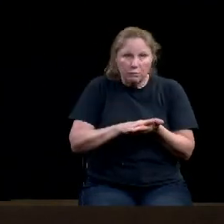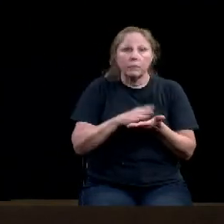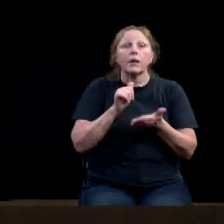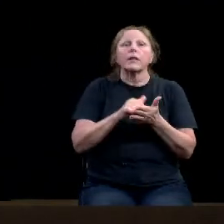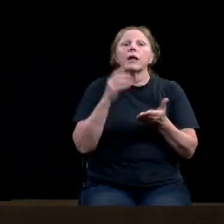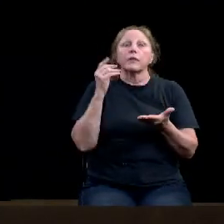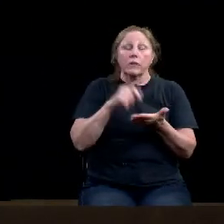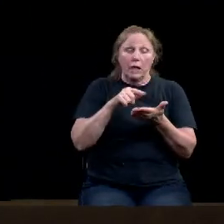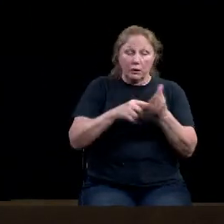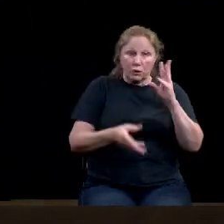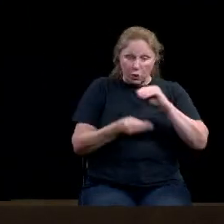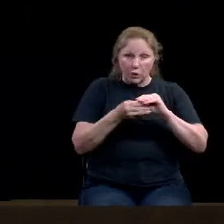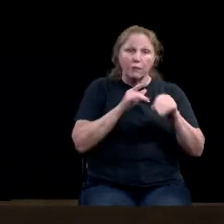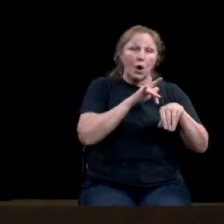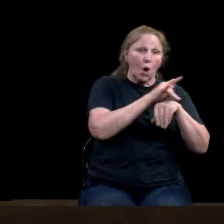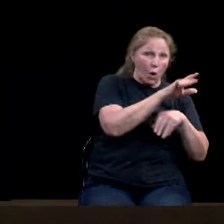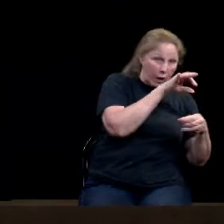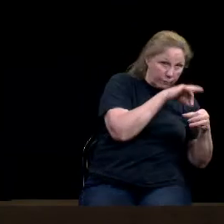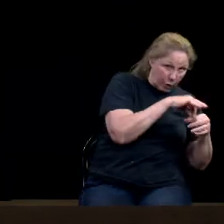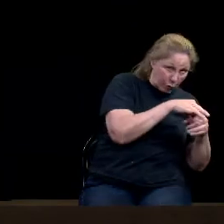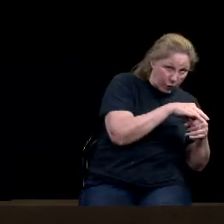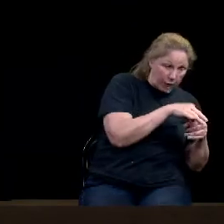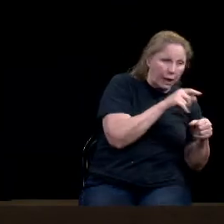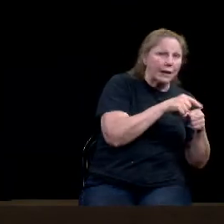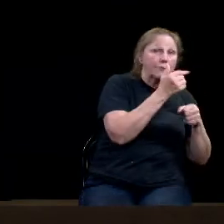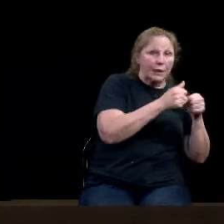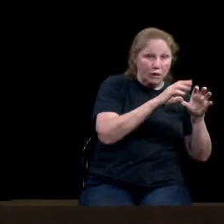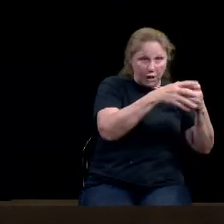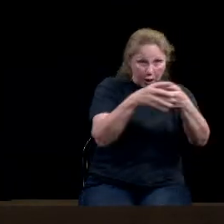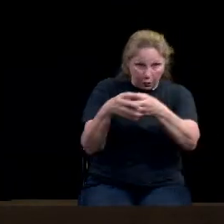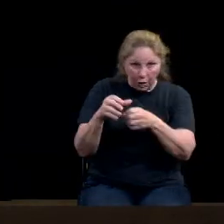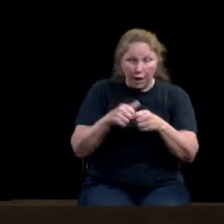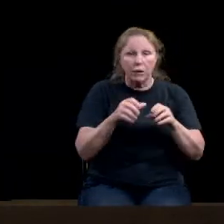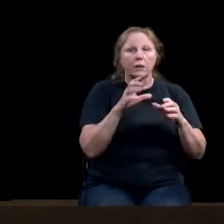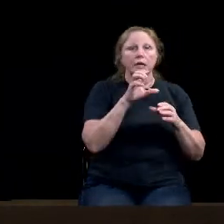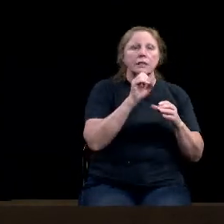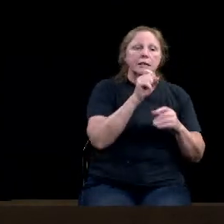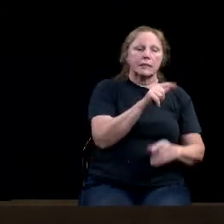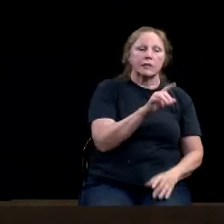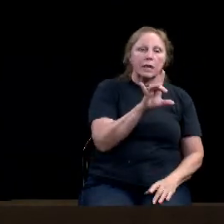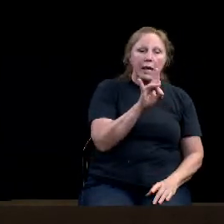87.1231 of the Texas Elections Code. We will now consider Resolution